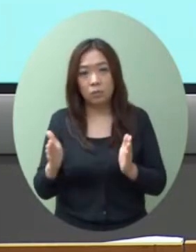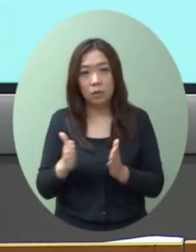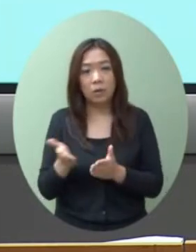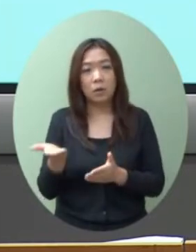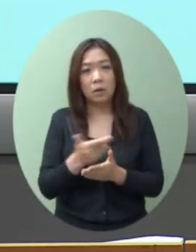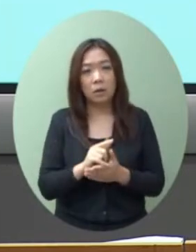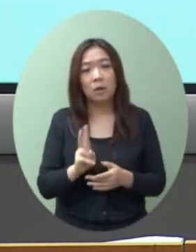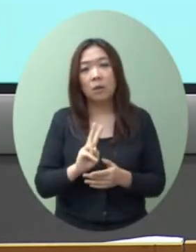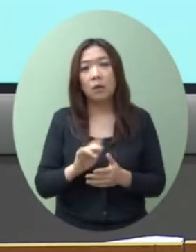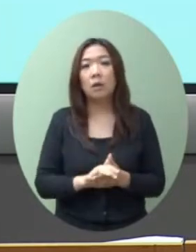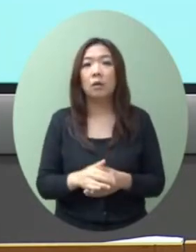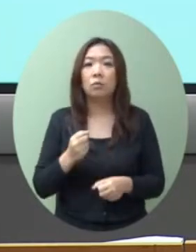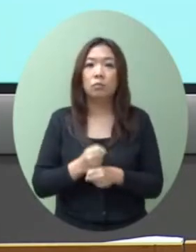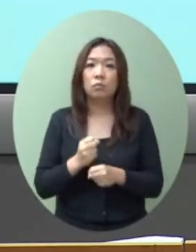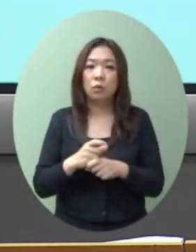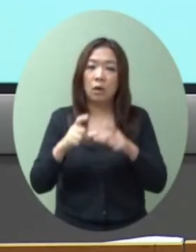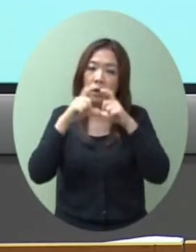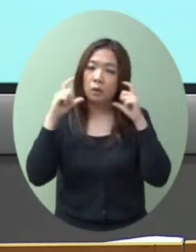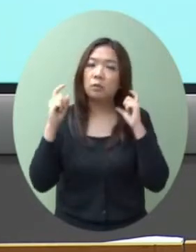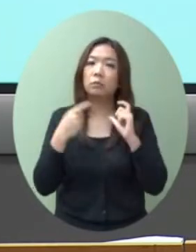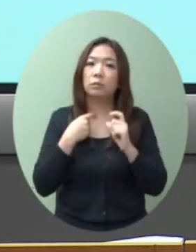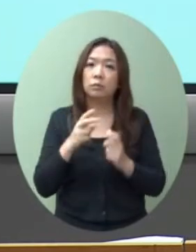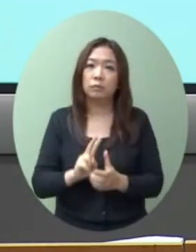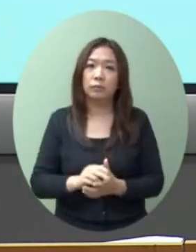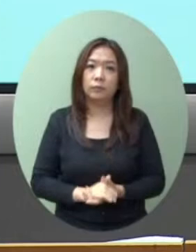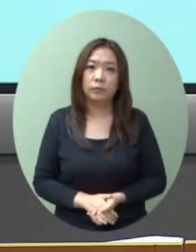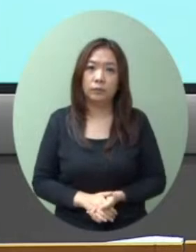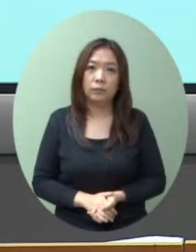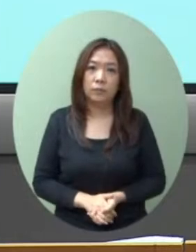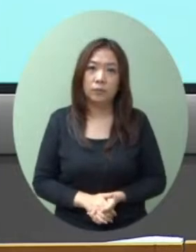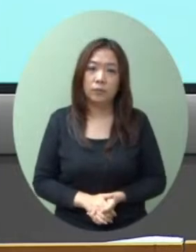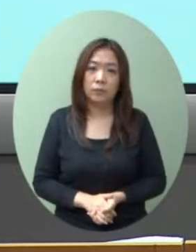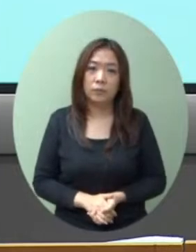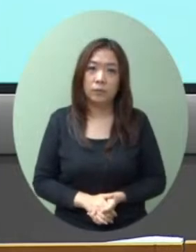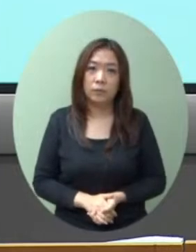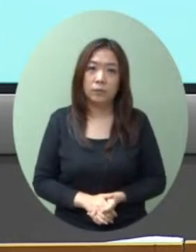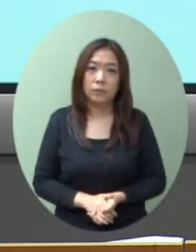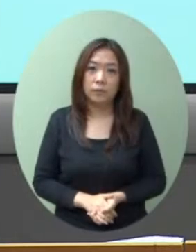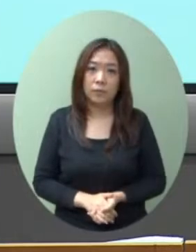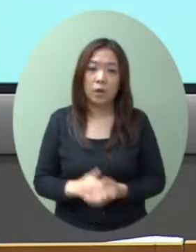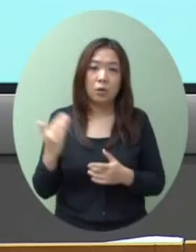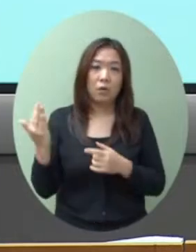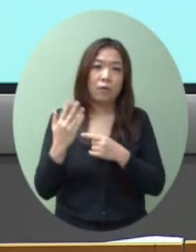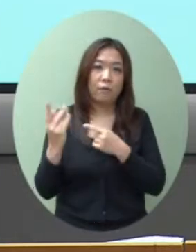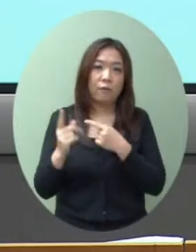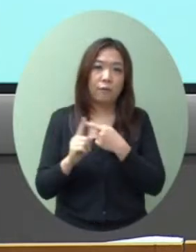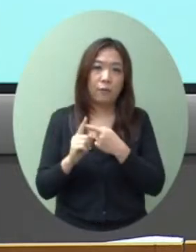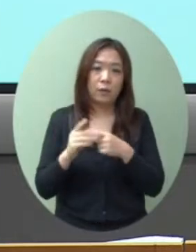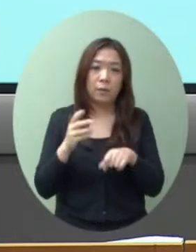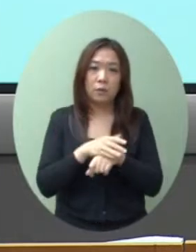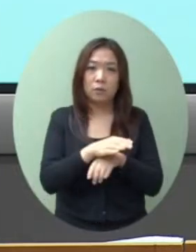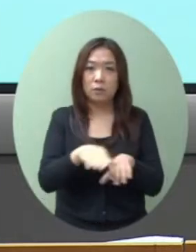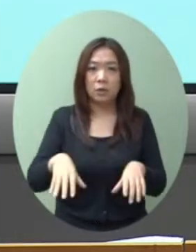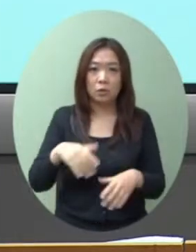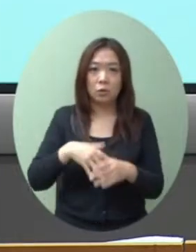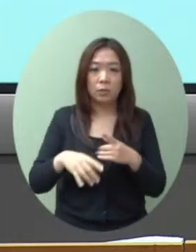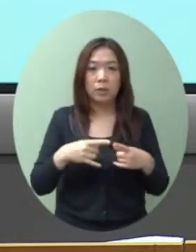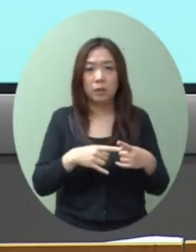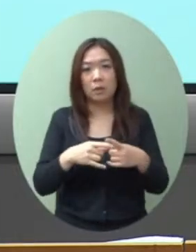what I'd like to say is that when you take public transport, you have to make sure that you wear your masks